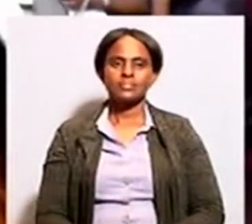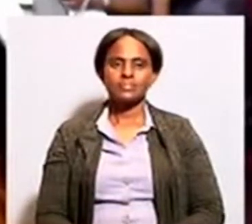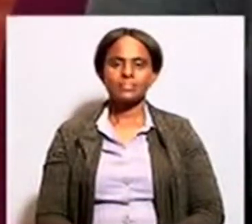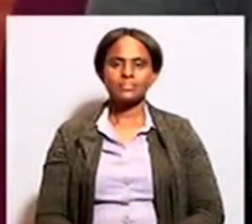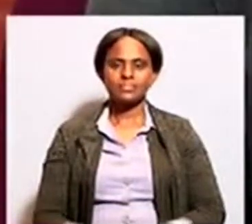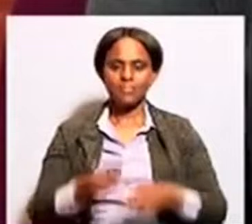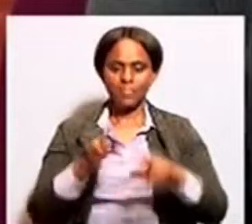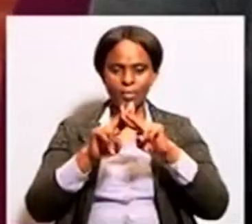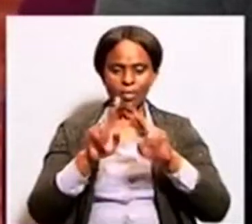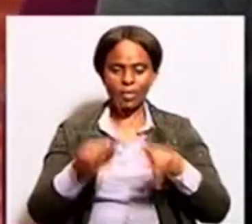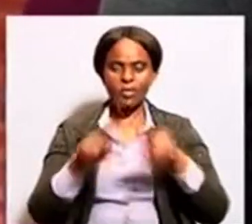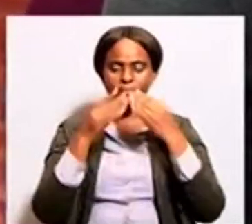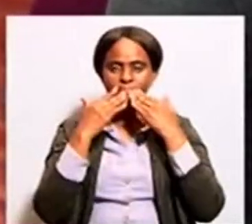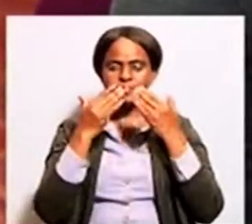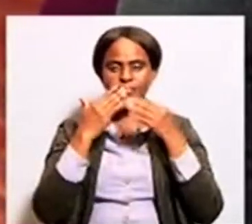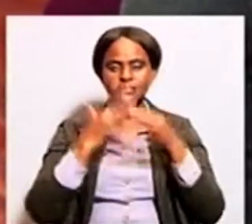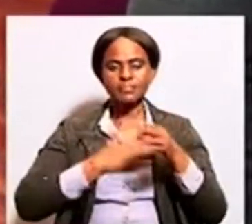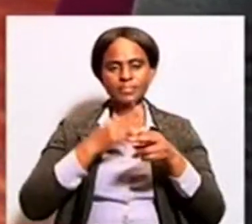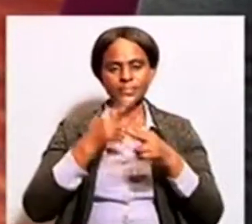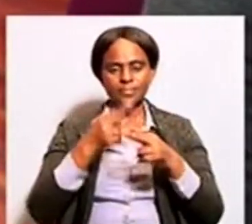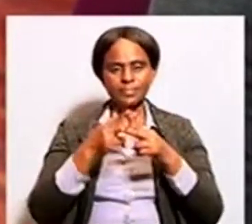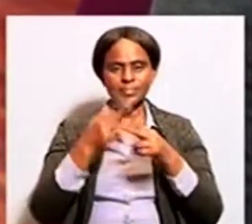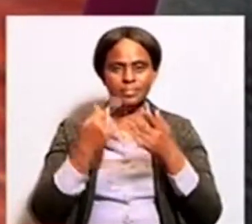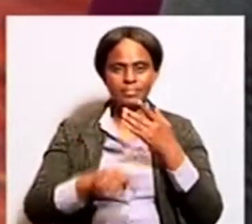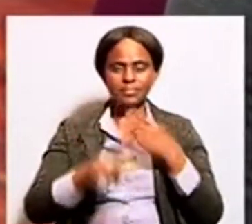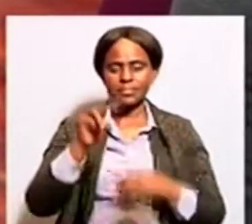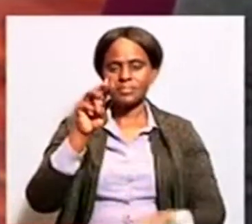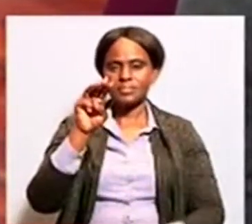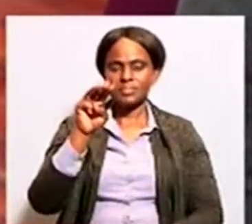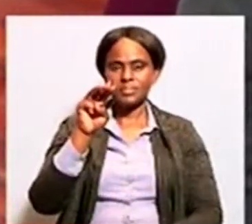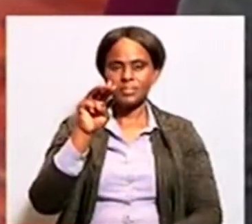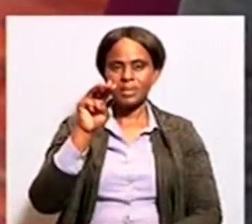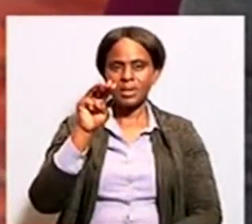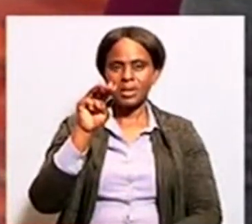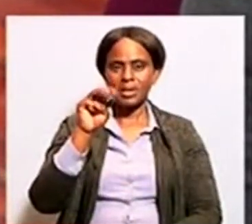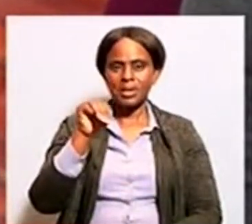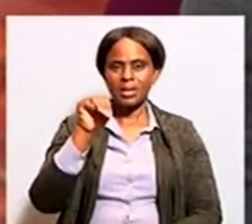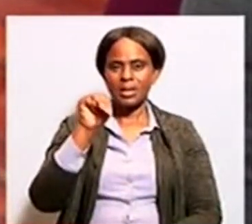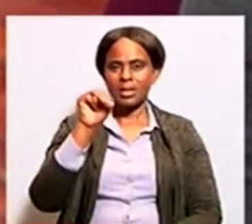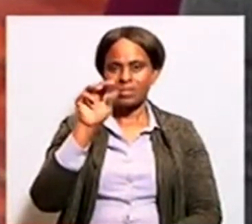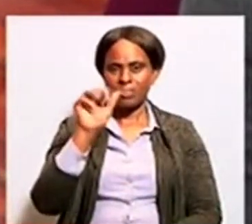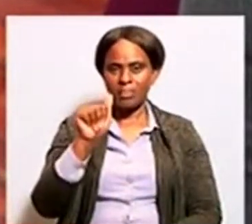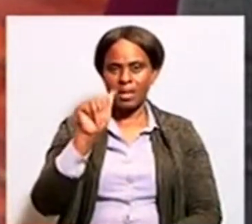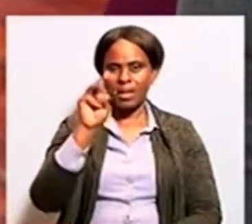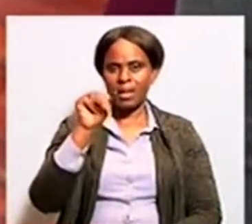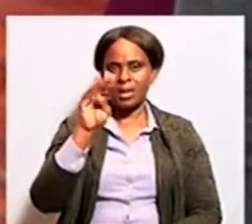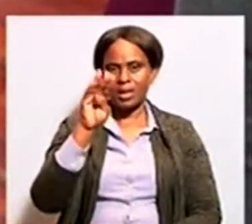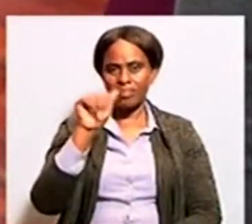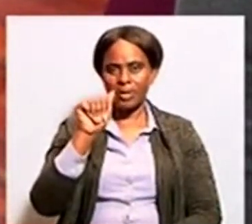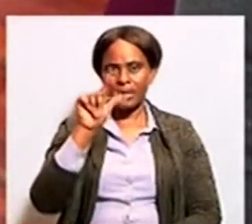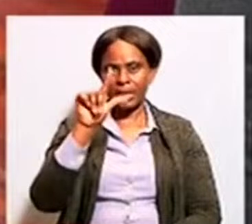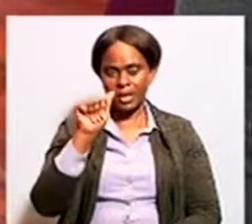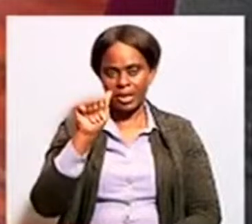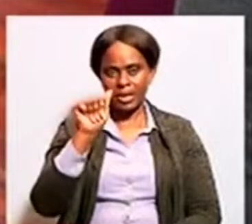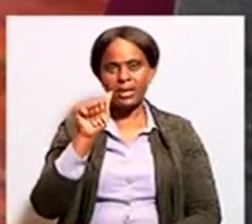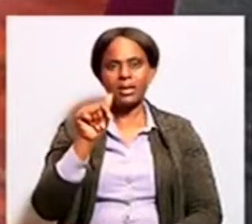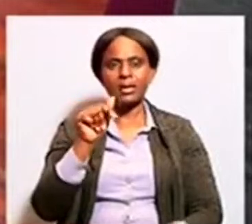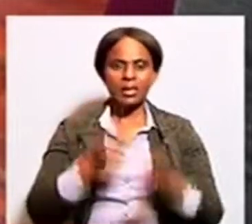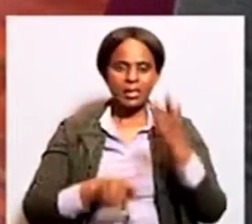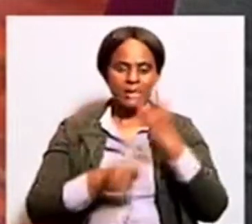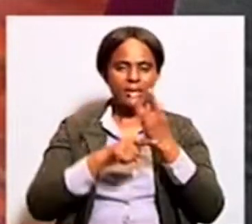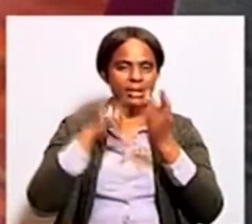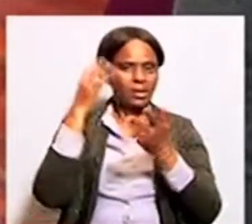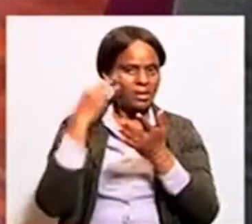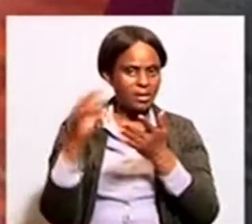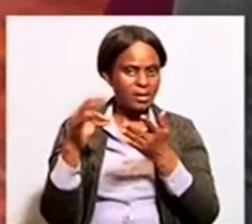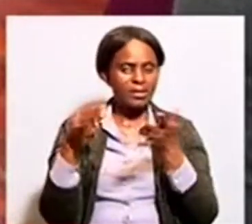Thank you, Chair. My name is Timothy Mambarakata, the Town Clerk for Livingstone City Council. With your permission, I